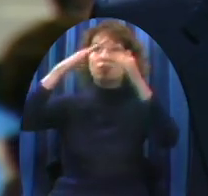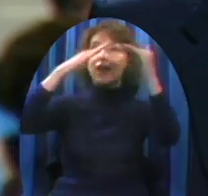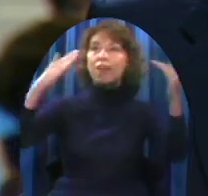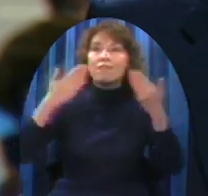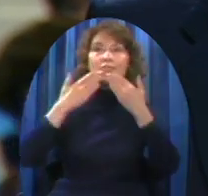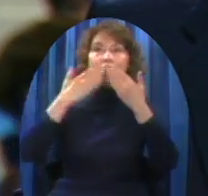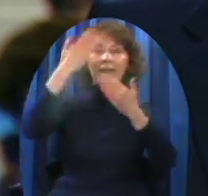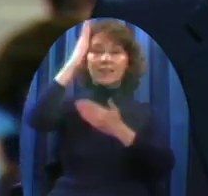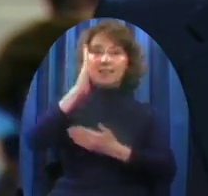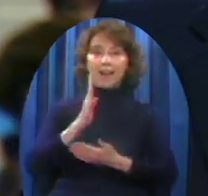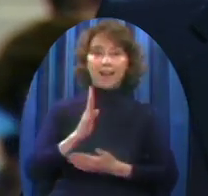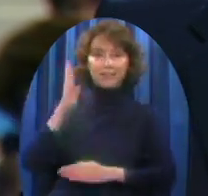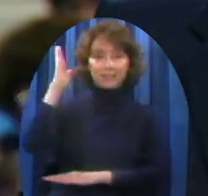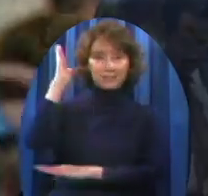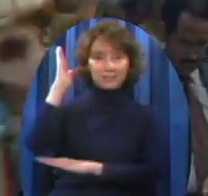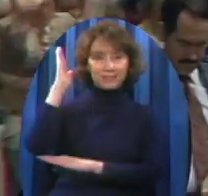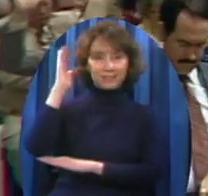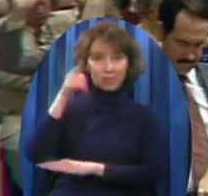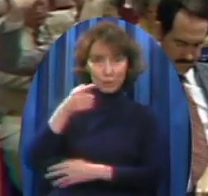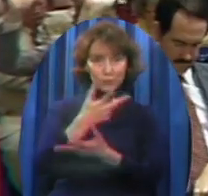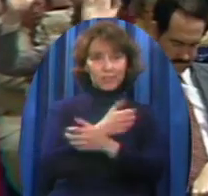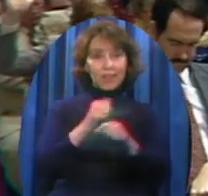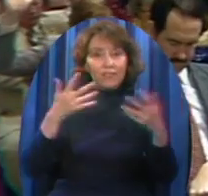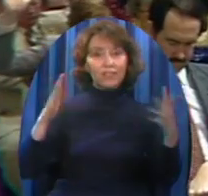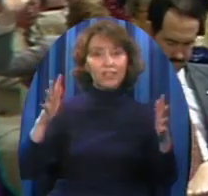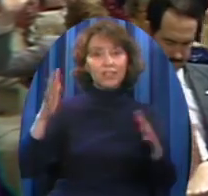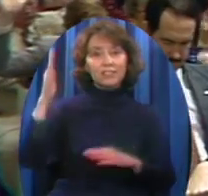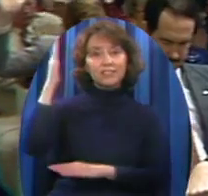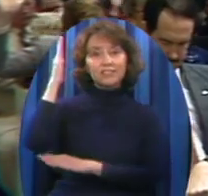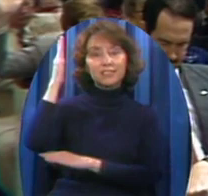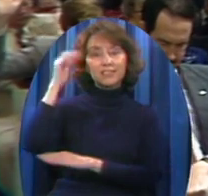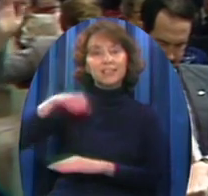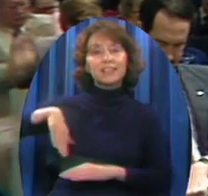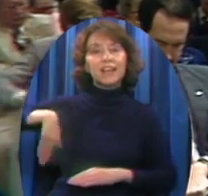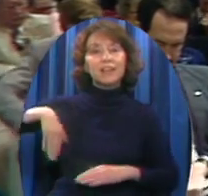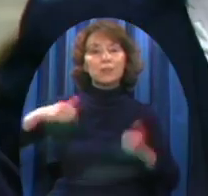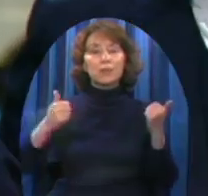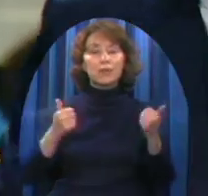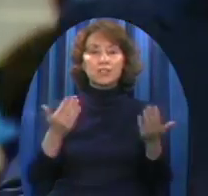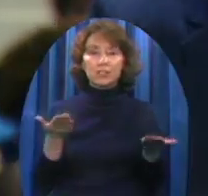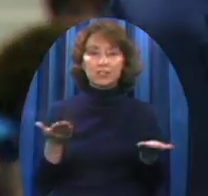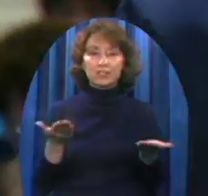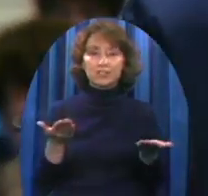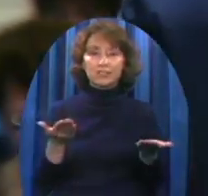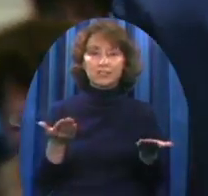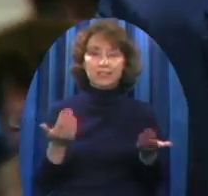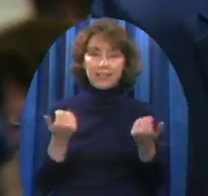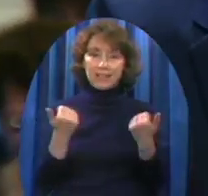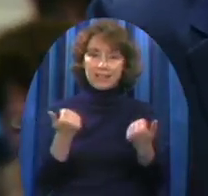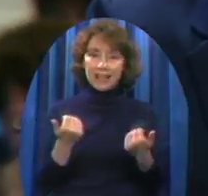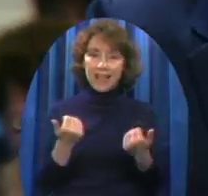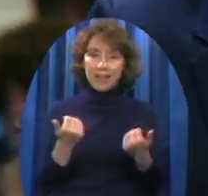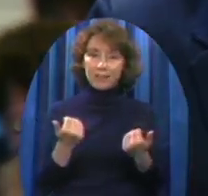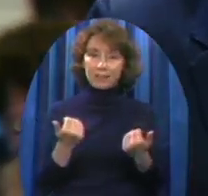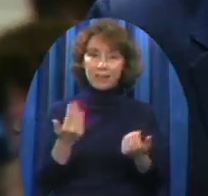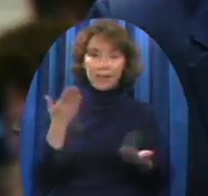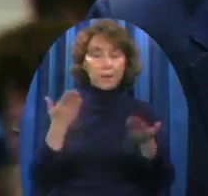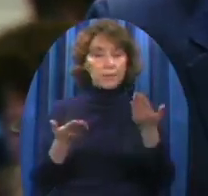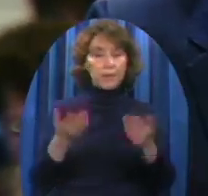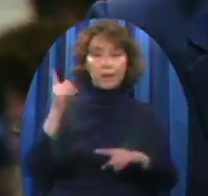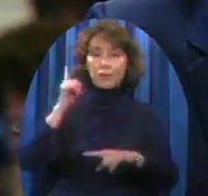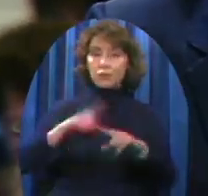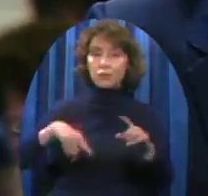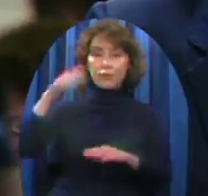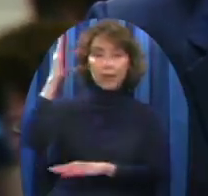Would you raise your hand, please, right now? God bless every one of you. With our heads bowed now, if you couldn't lift your hand a moment